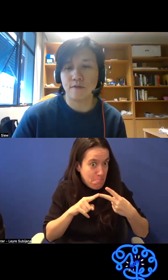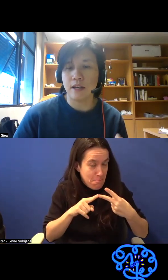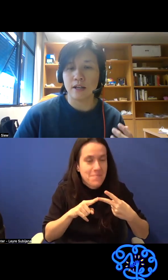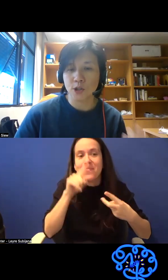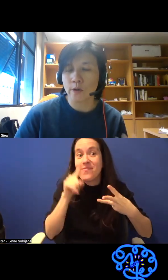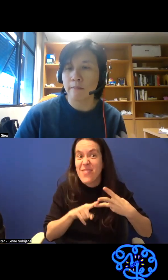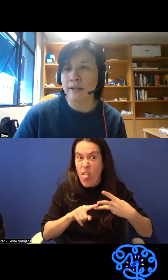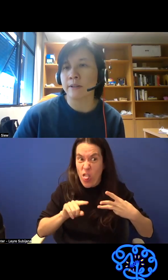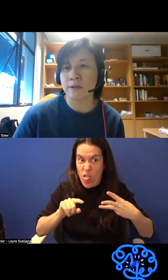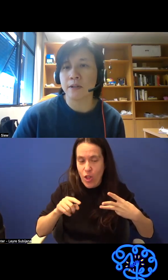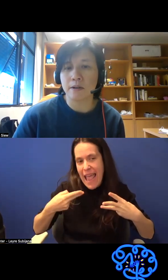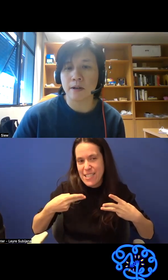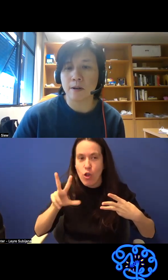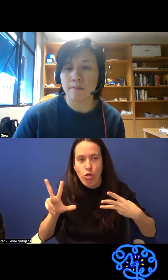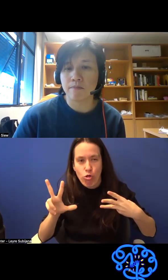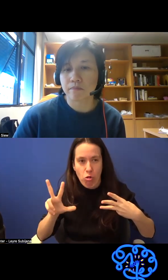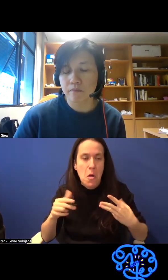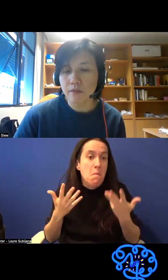if they are scoring better